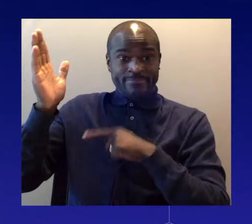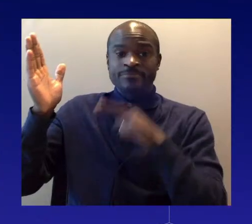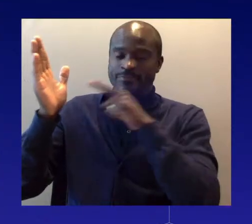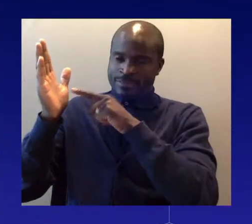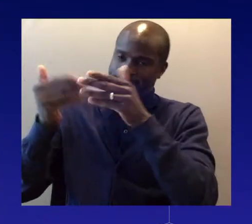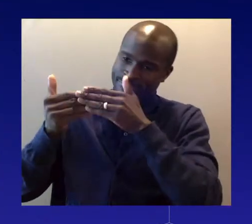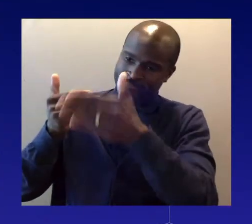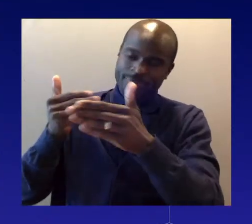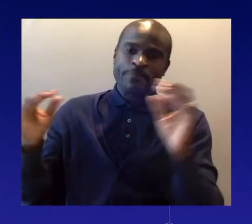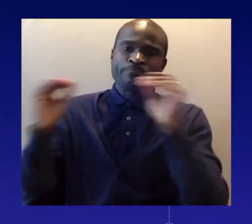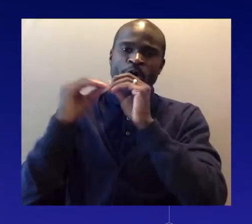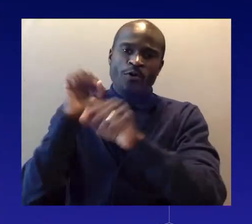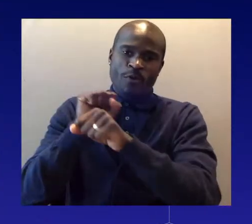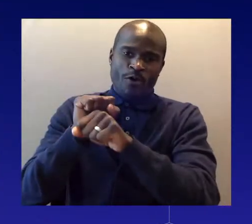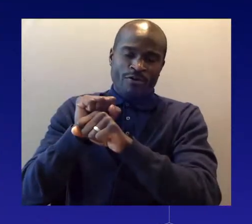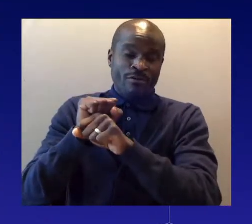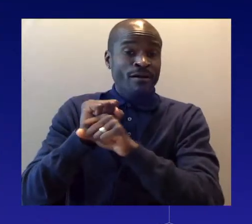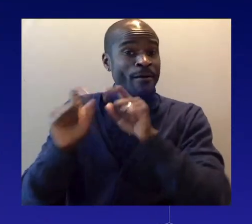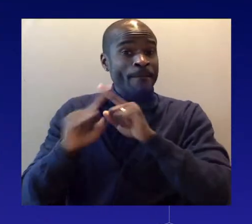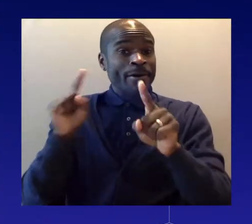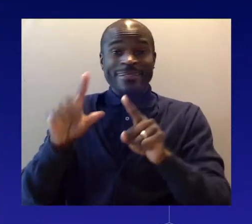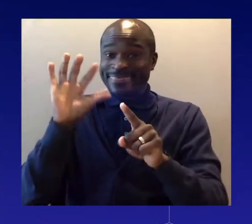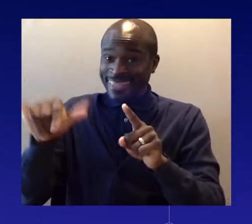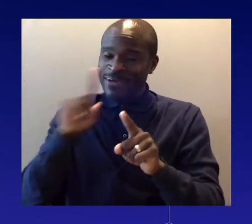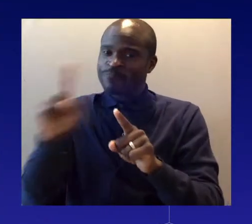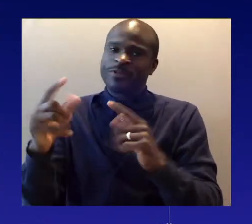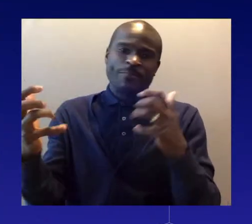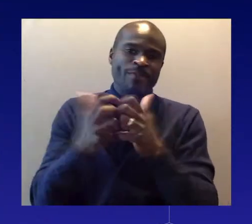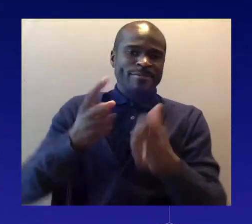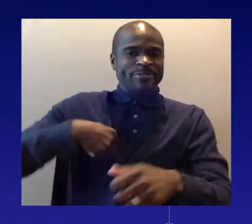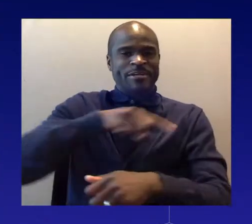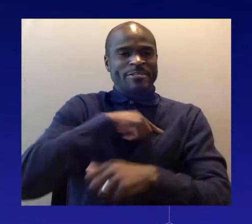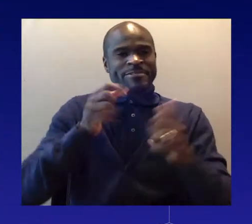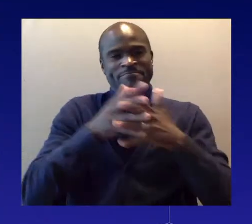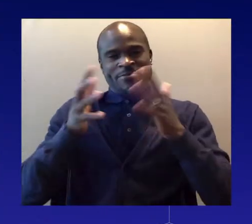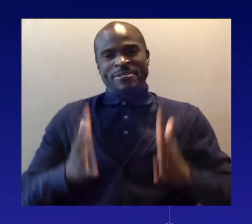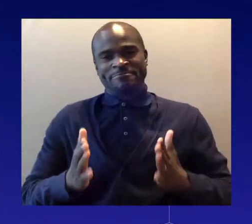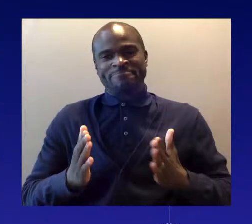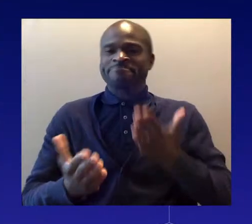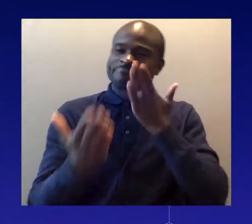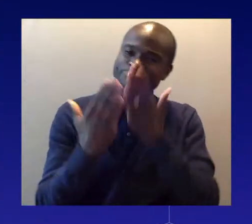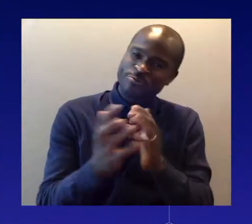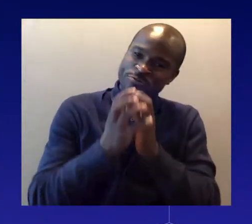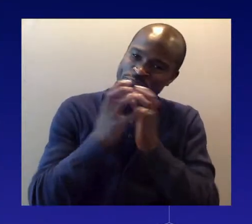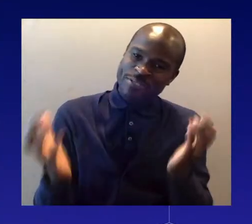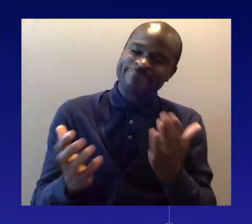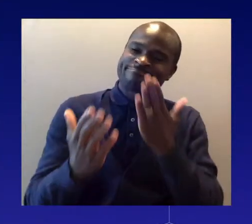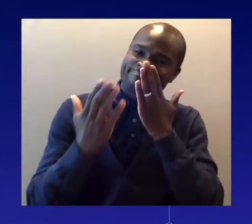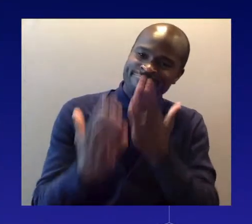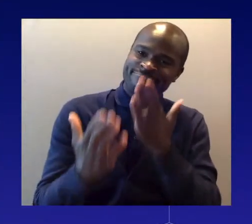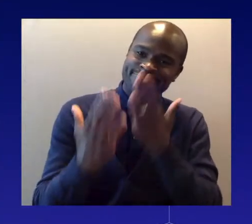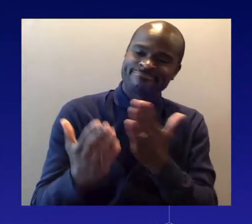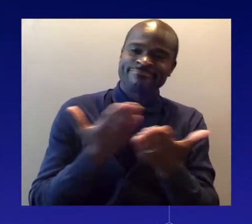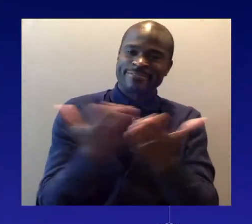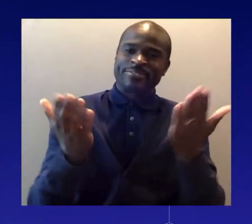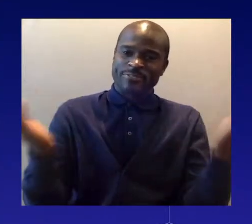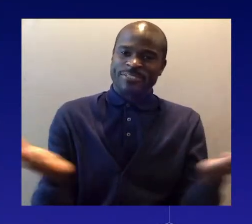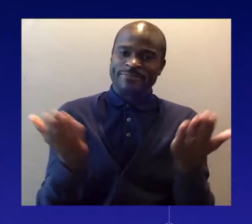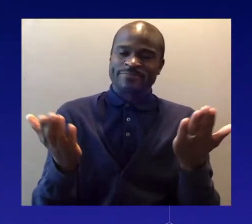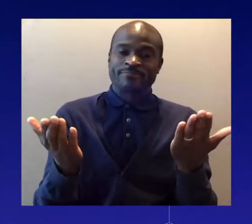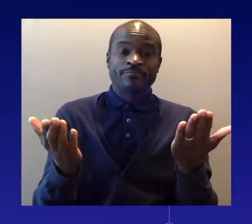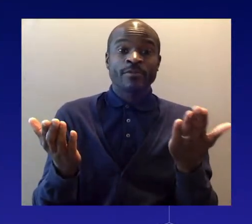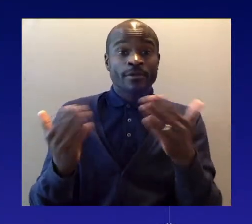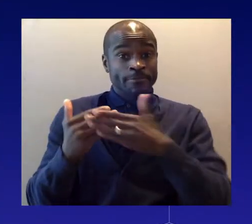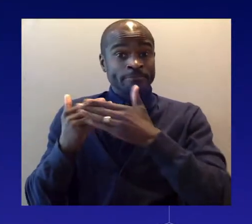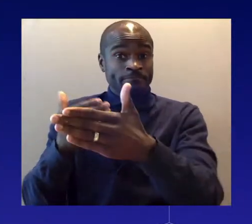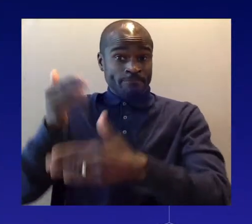is America. So thank you for being here today. We do have a tremendous program for you, so